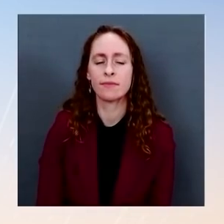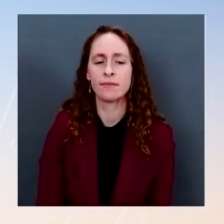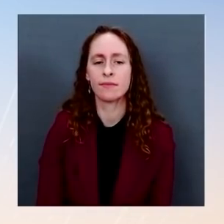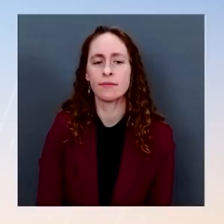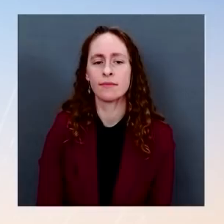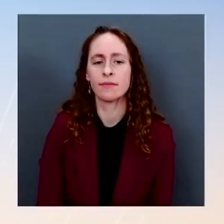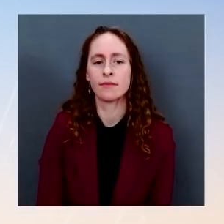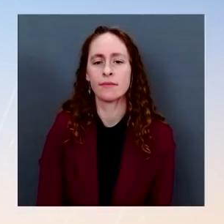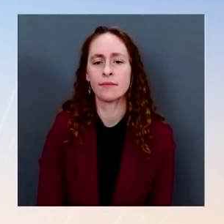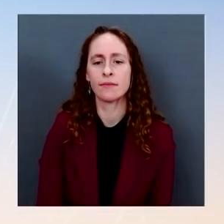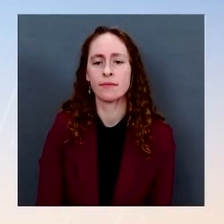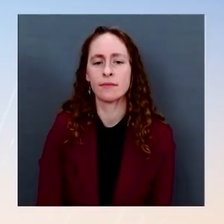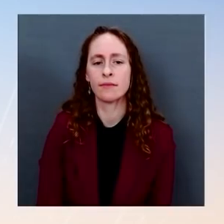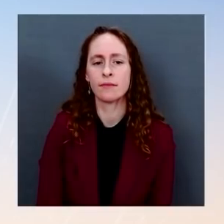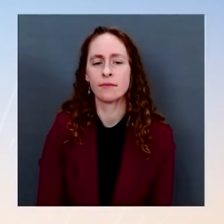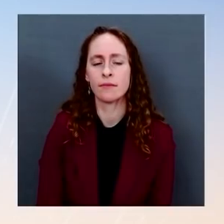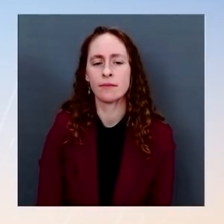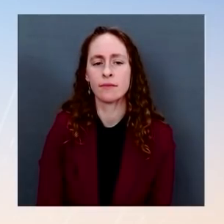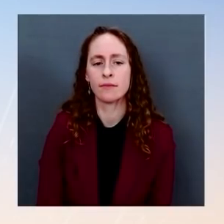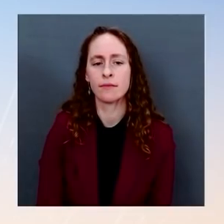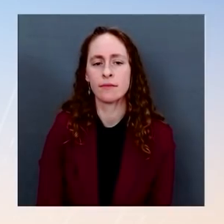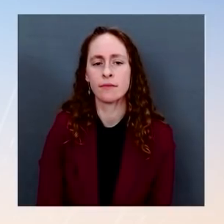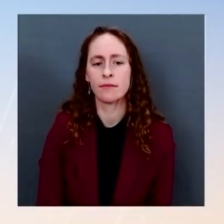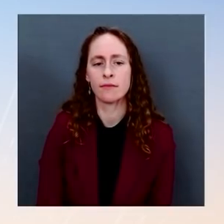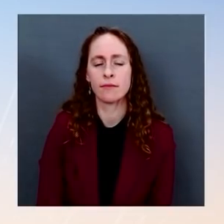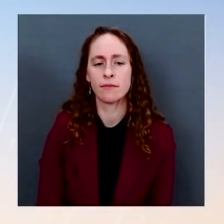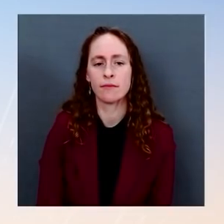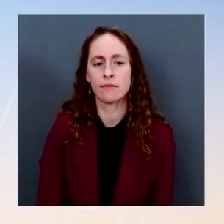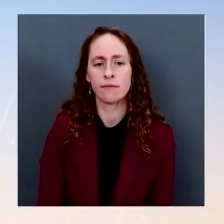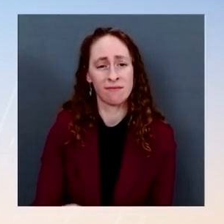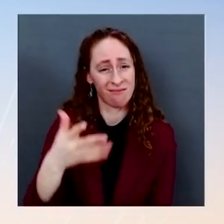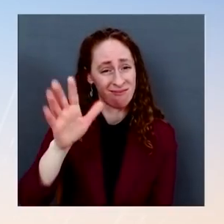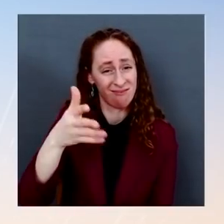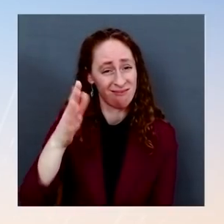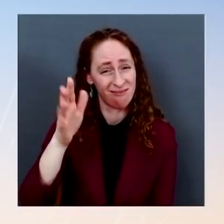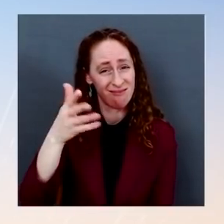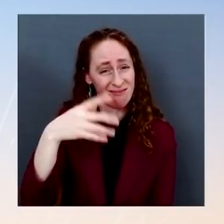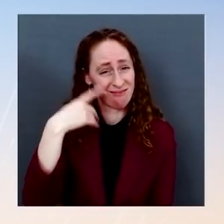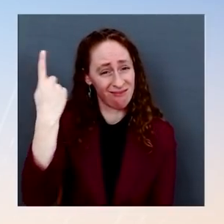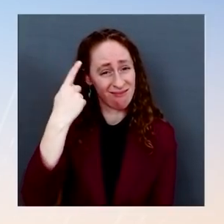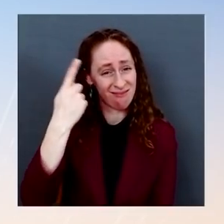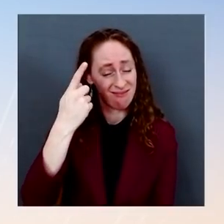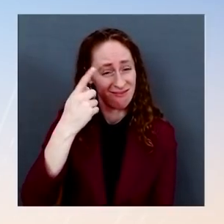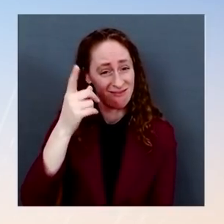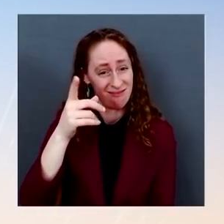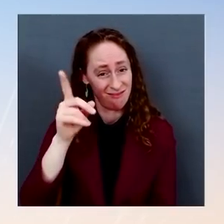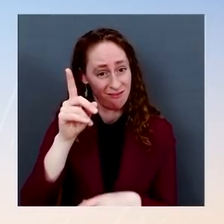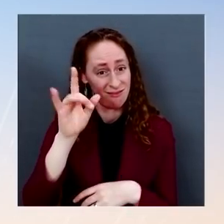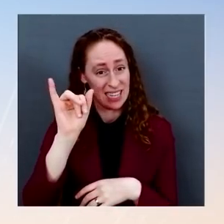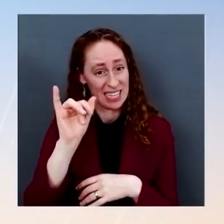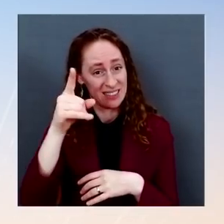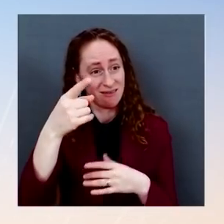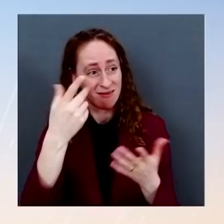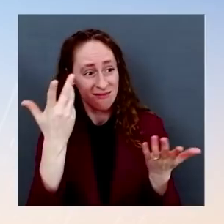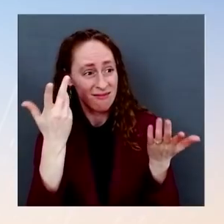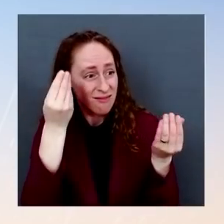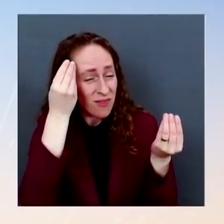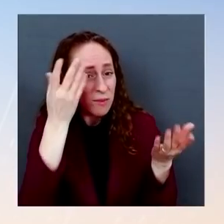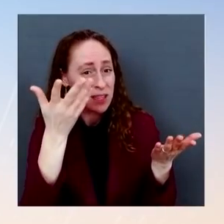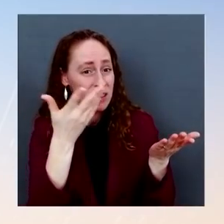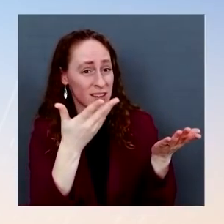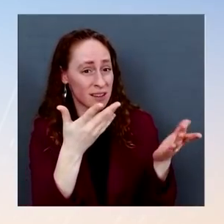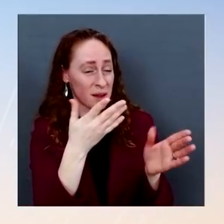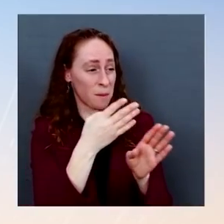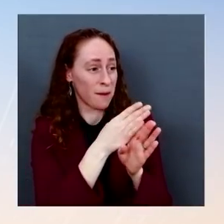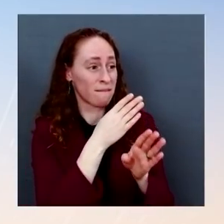that? I'm not going to detail private discussions or private sharing of statements in advance. And then on his